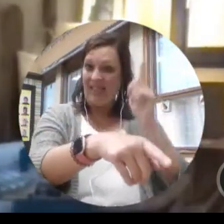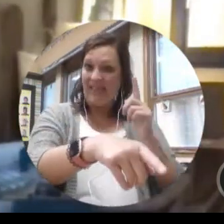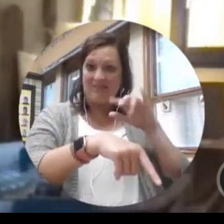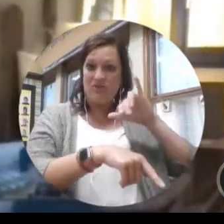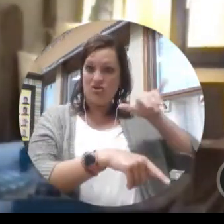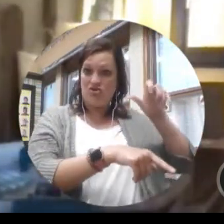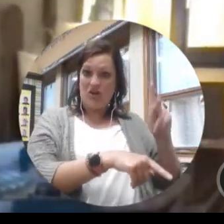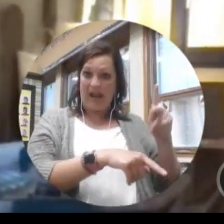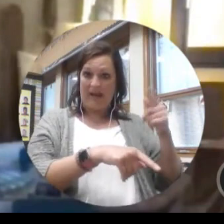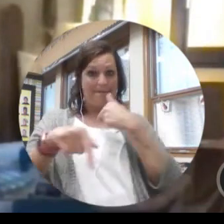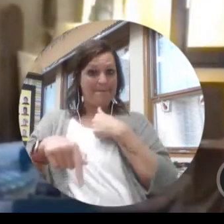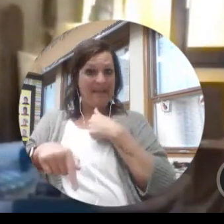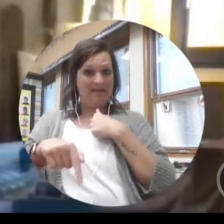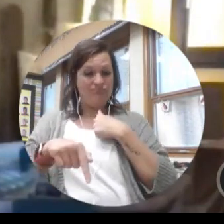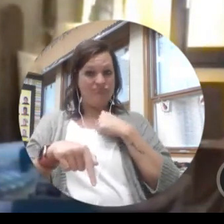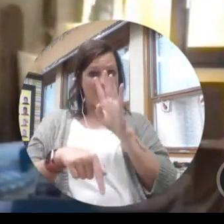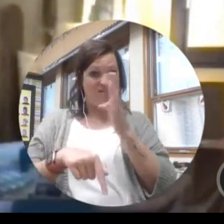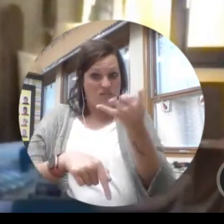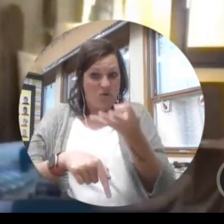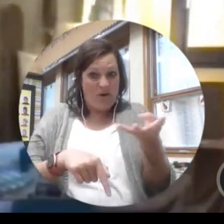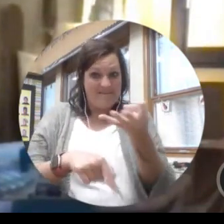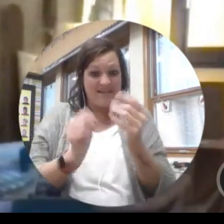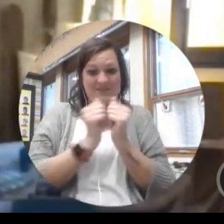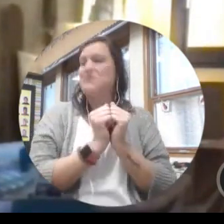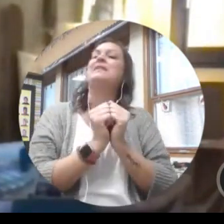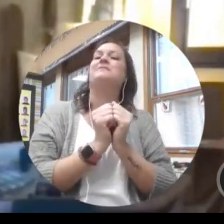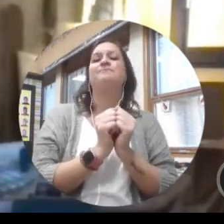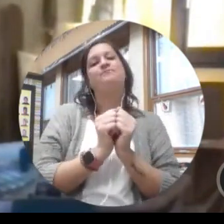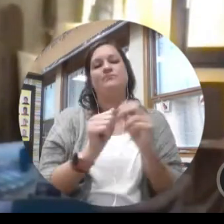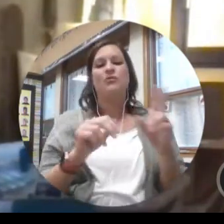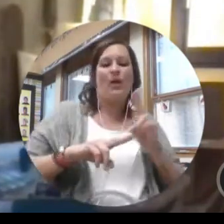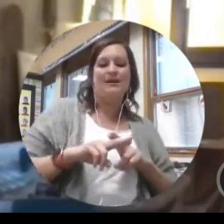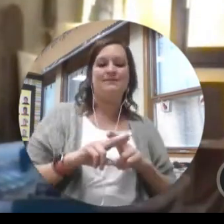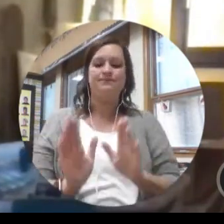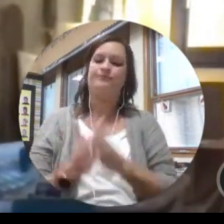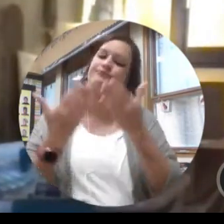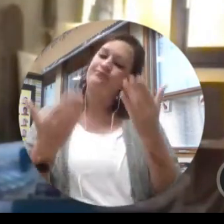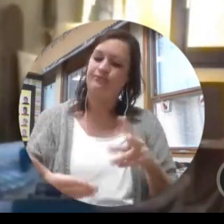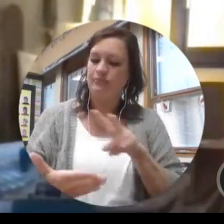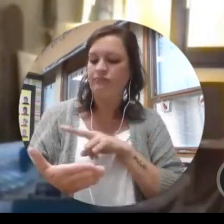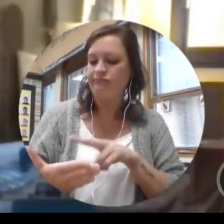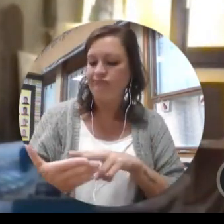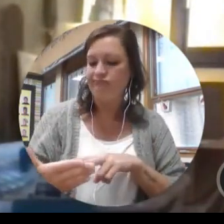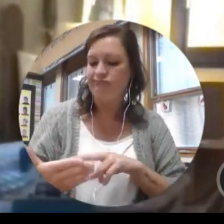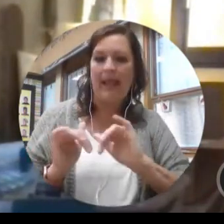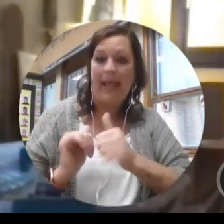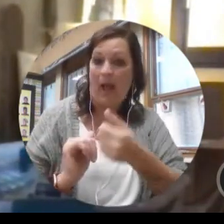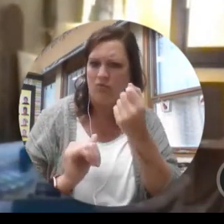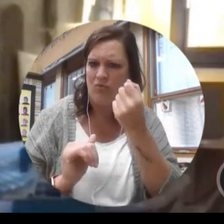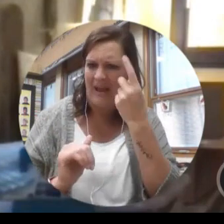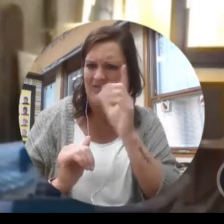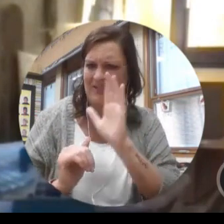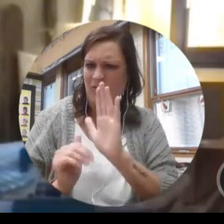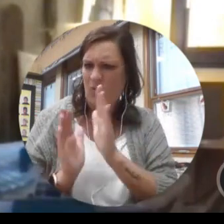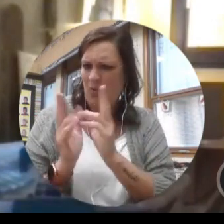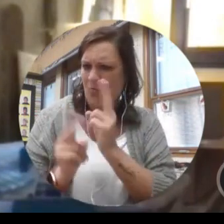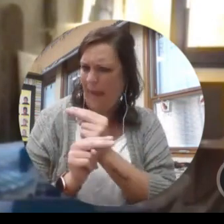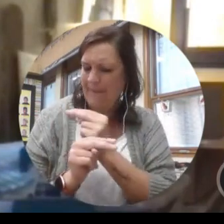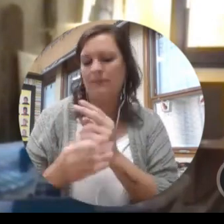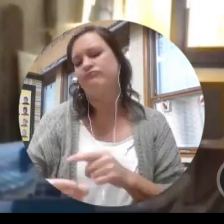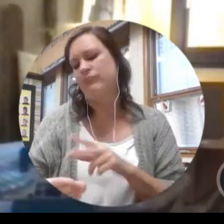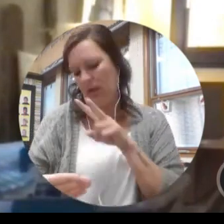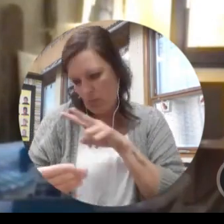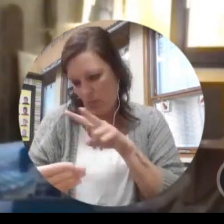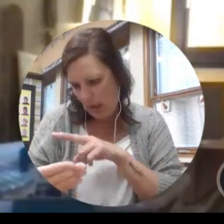change. I opened the first rabbit book and began reading the chapter, Understanding Your Rabbit. I had read and taken notes on the whole